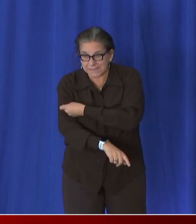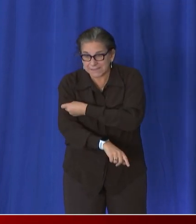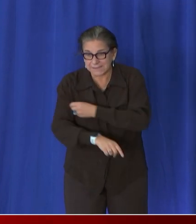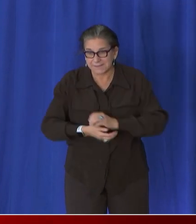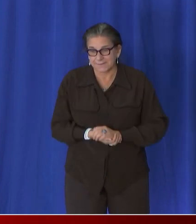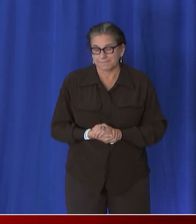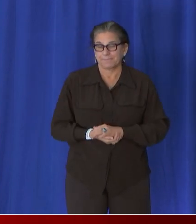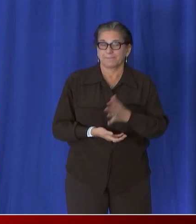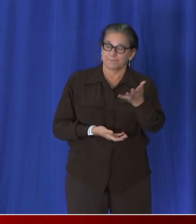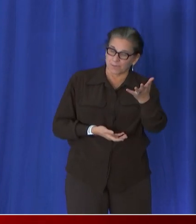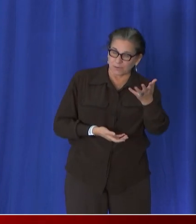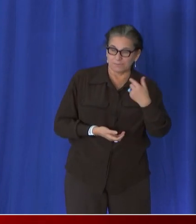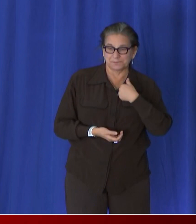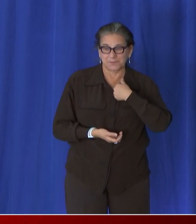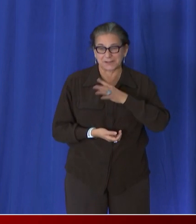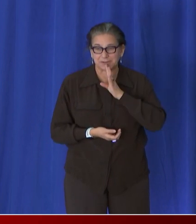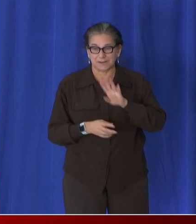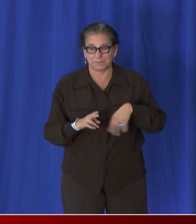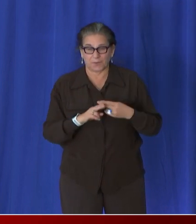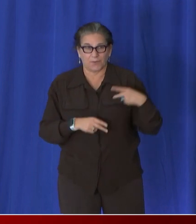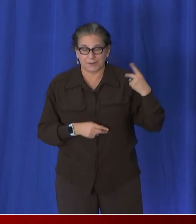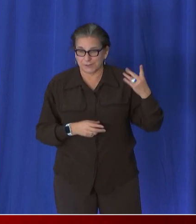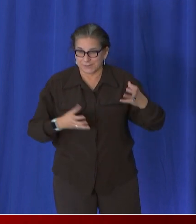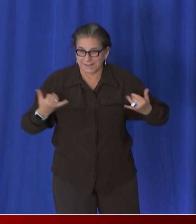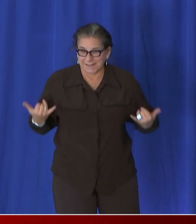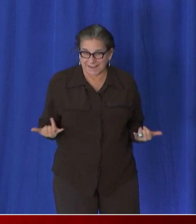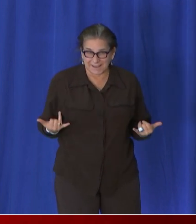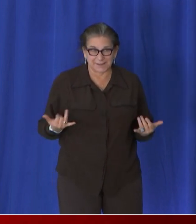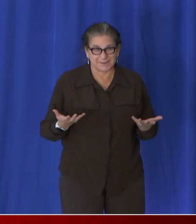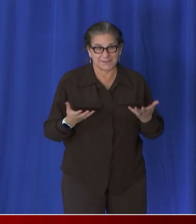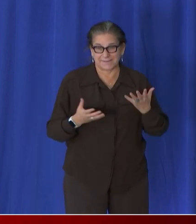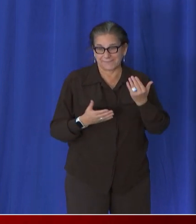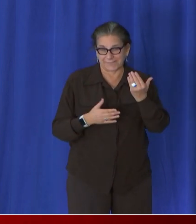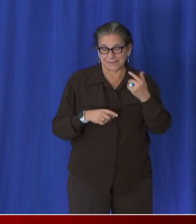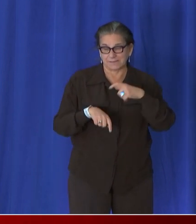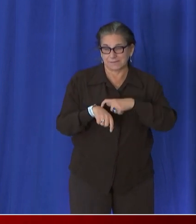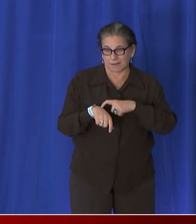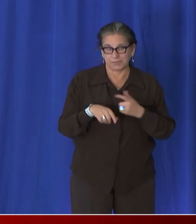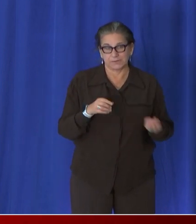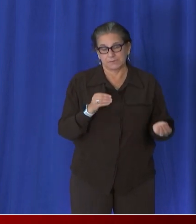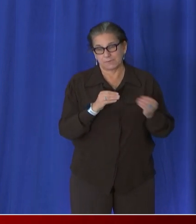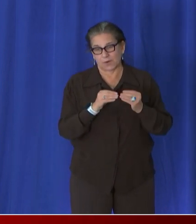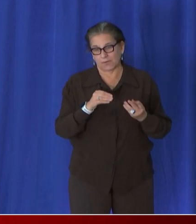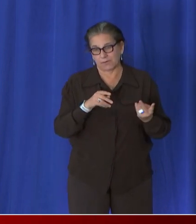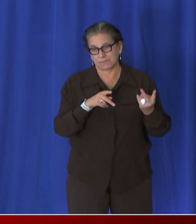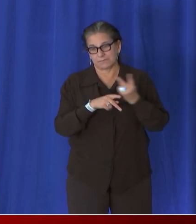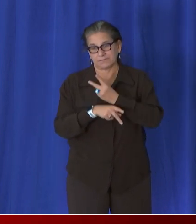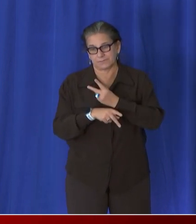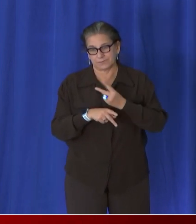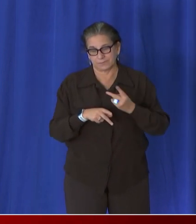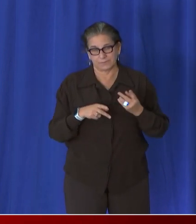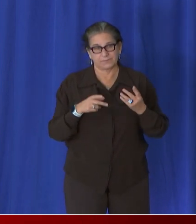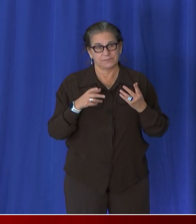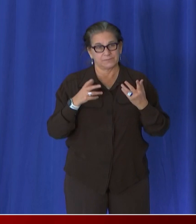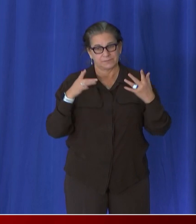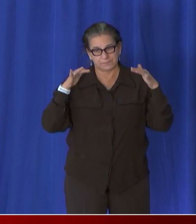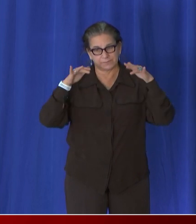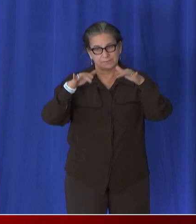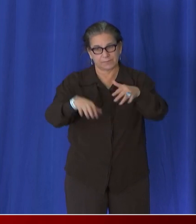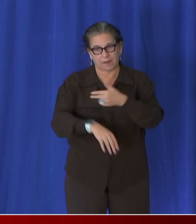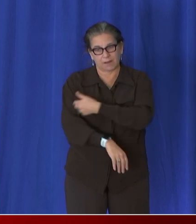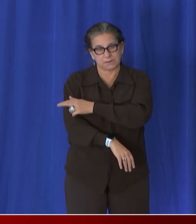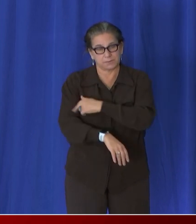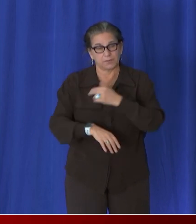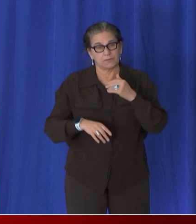up in the hospital if you are unvaccinated than if you're vaccinated. And so if that's not the story to take home to your friends and to you if you